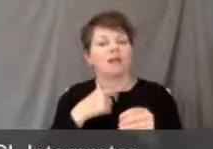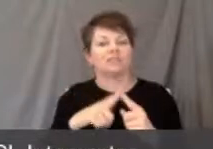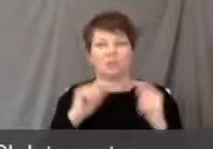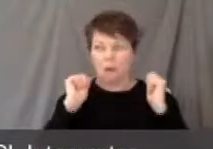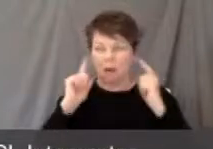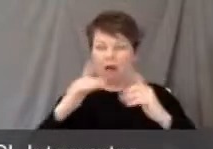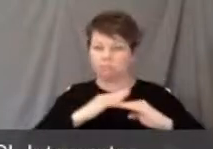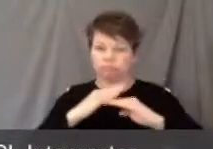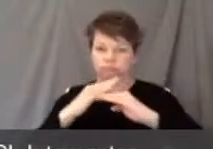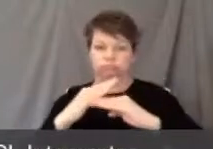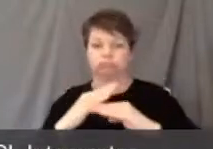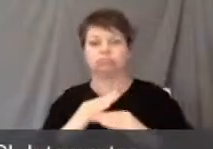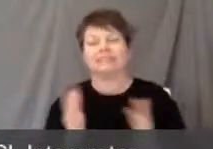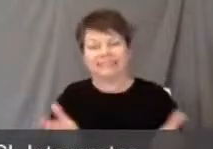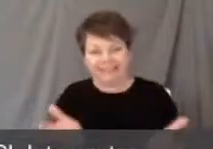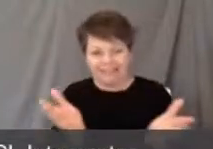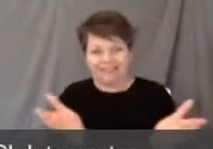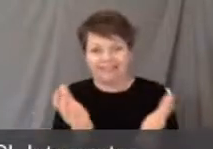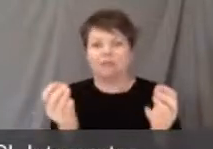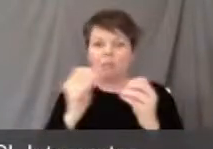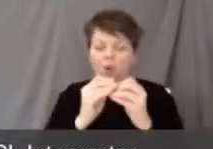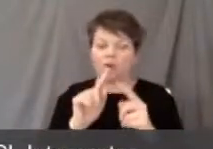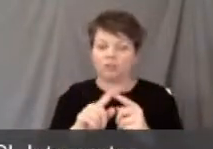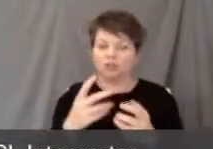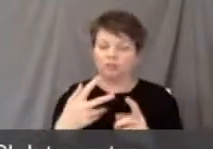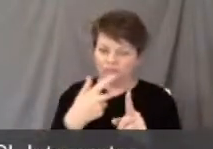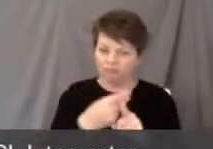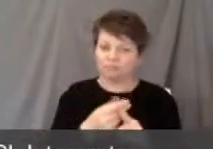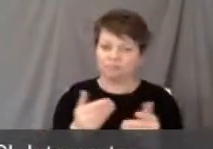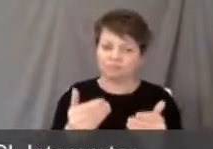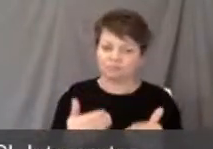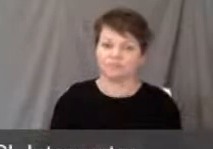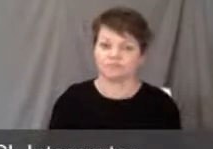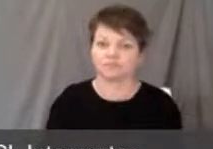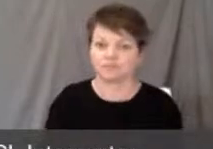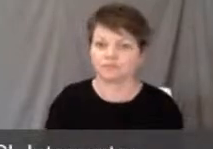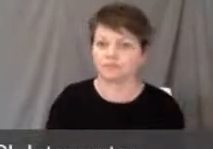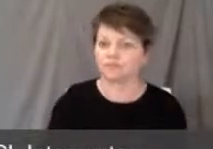the vaccine. Next slide.